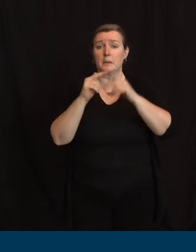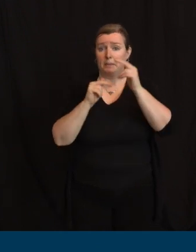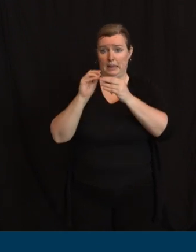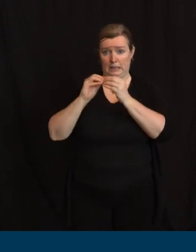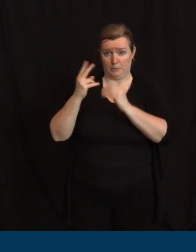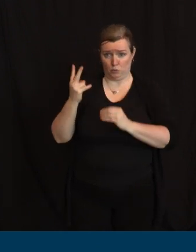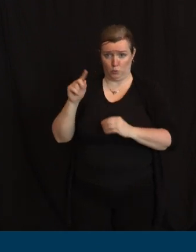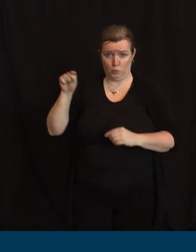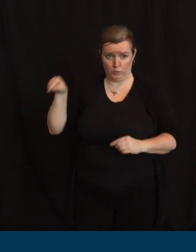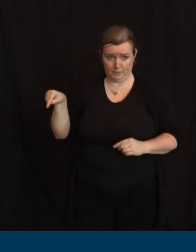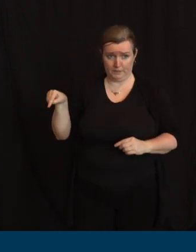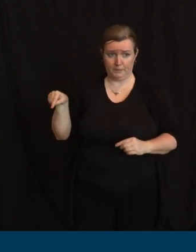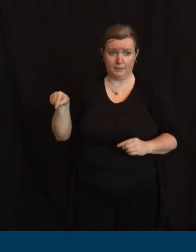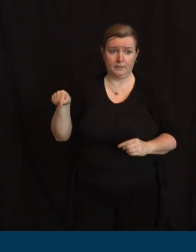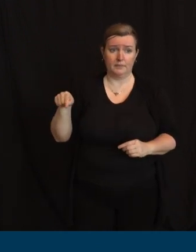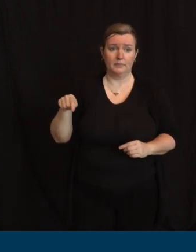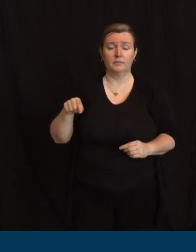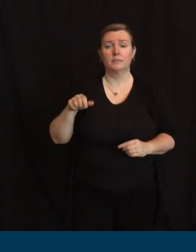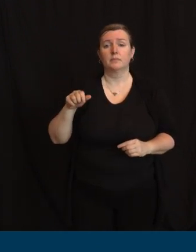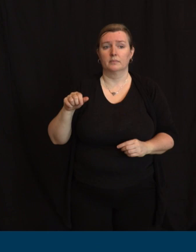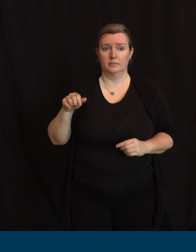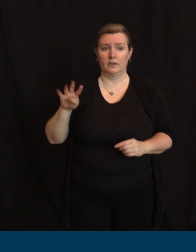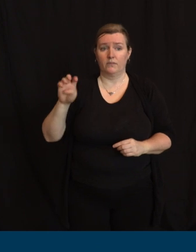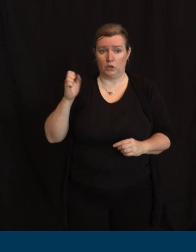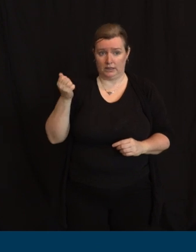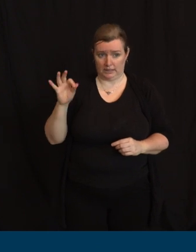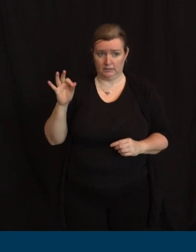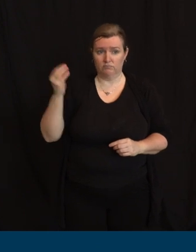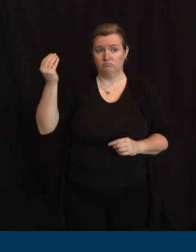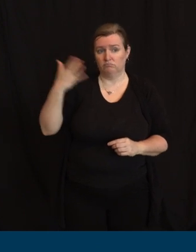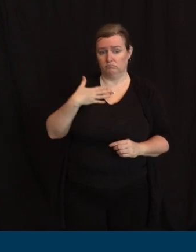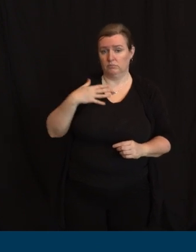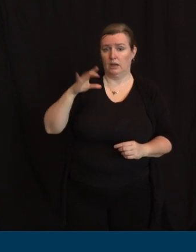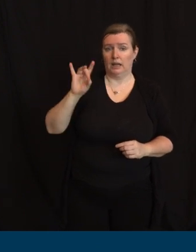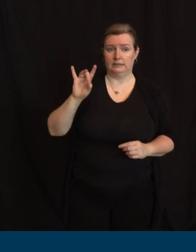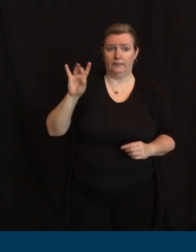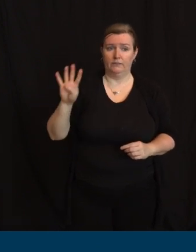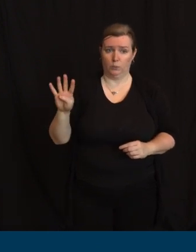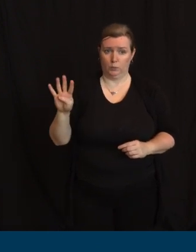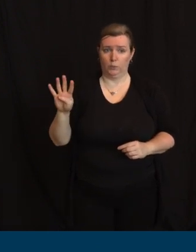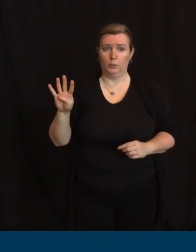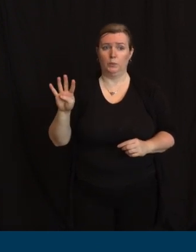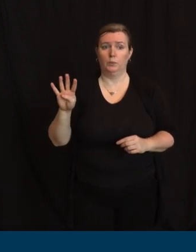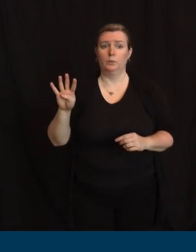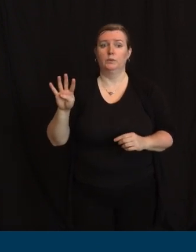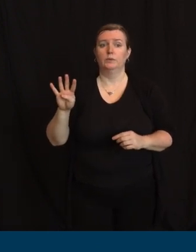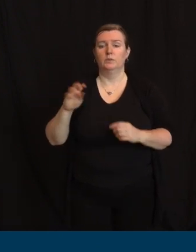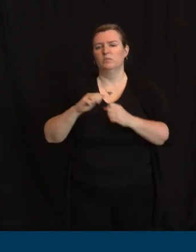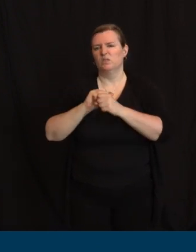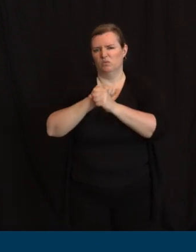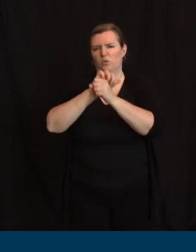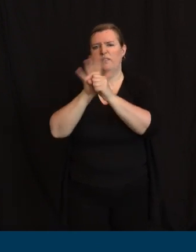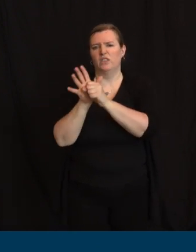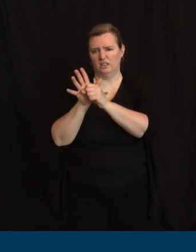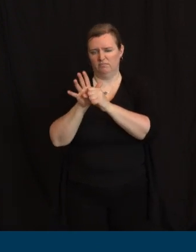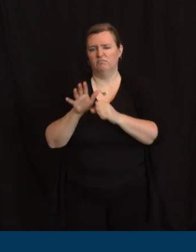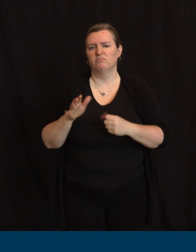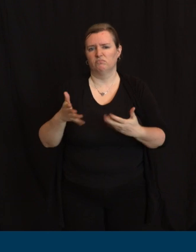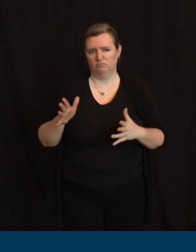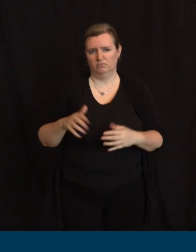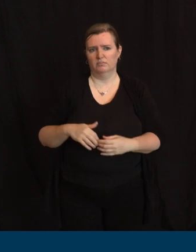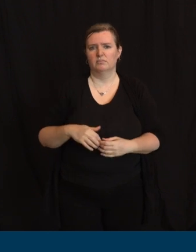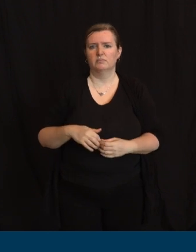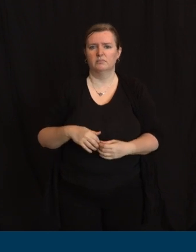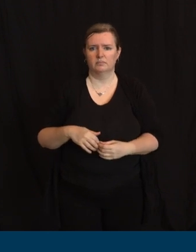report 84 residents with COVID-19 positive. An